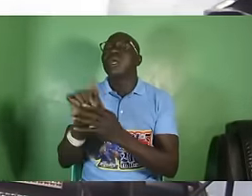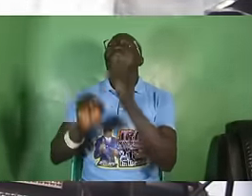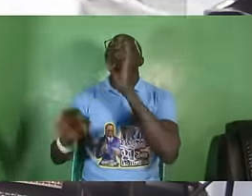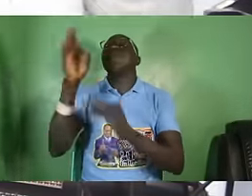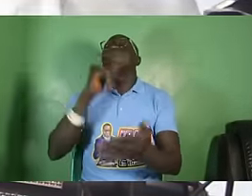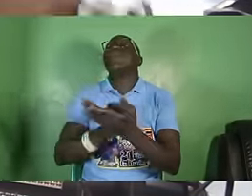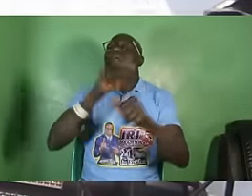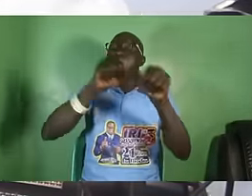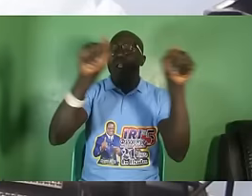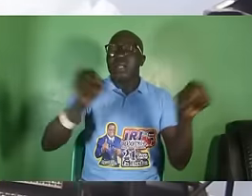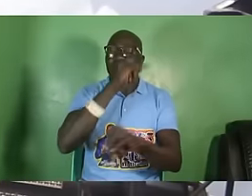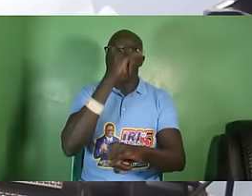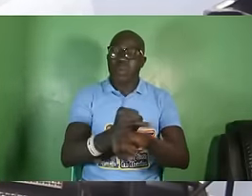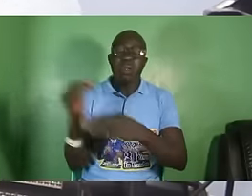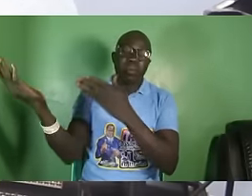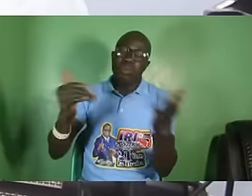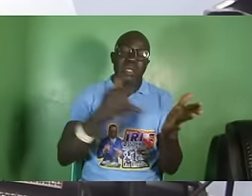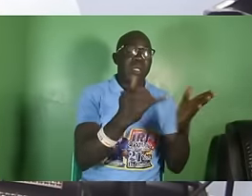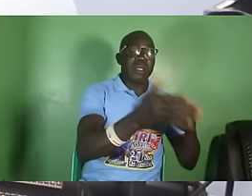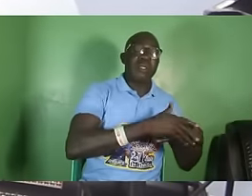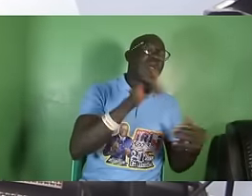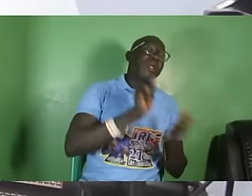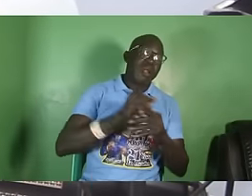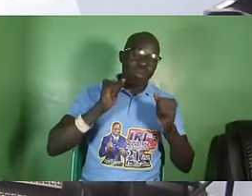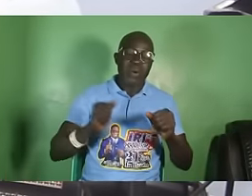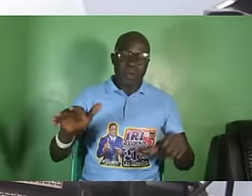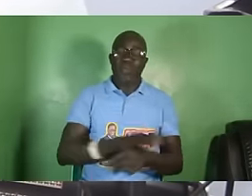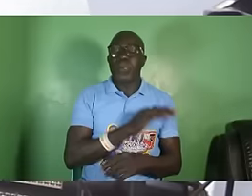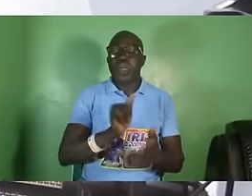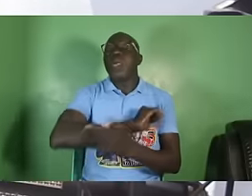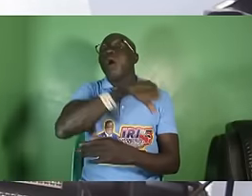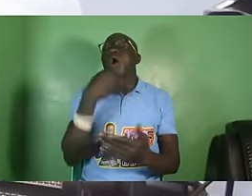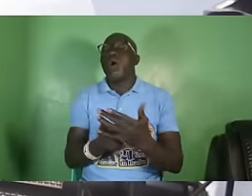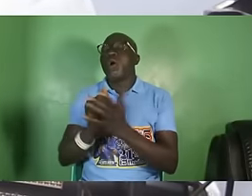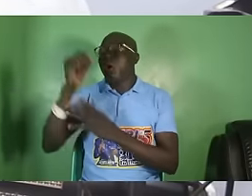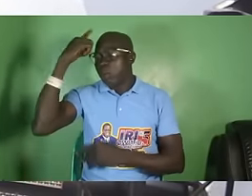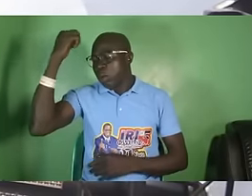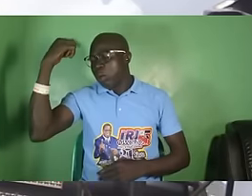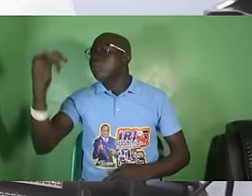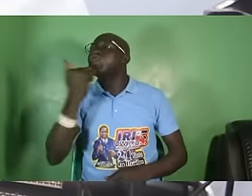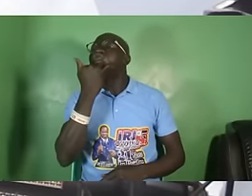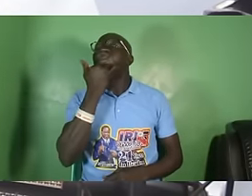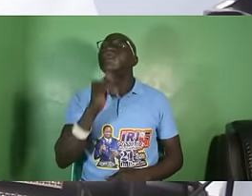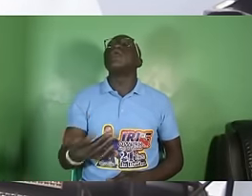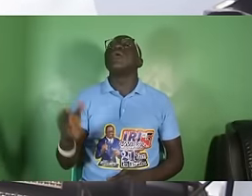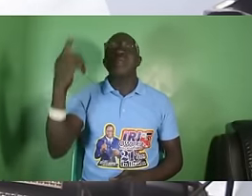Number 1. I'm going to buy it. Bring it. Oh my God. Be powerful. Those of you that have the